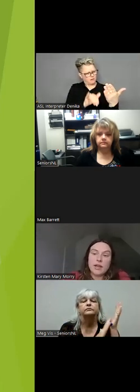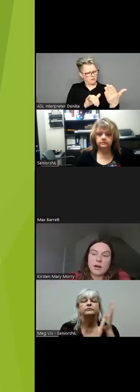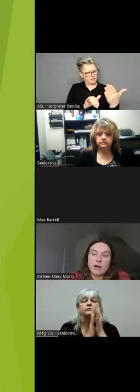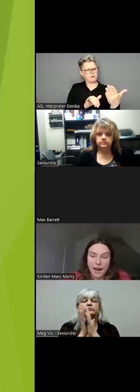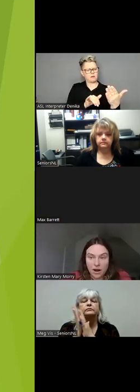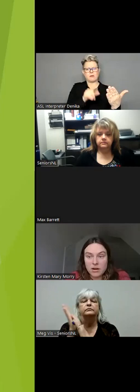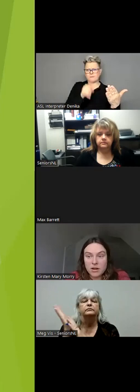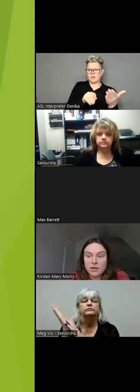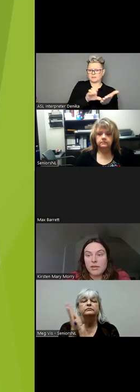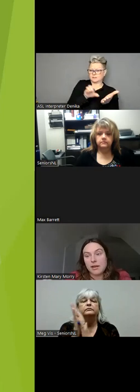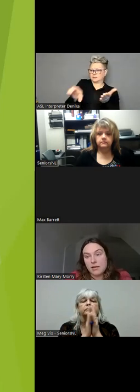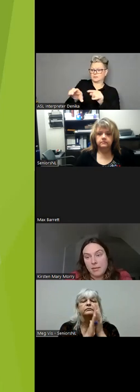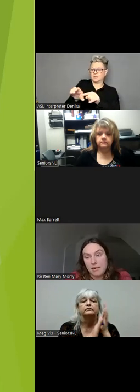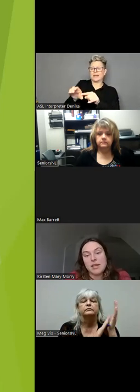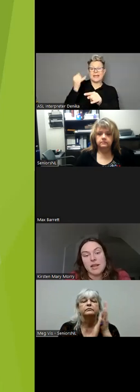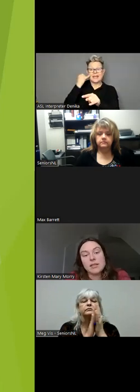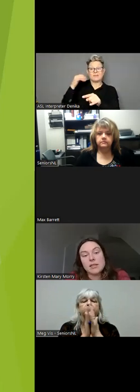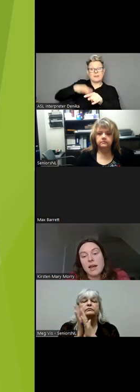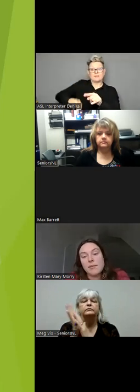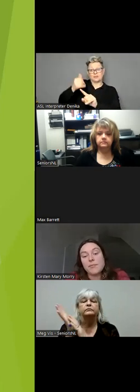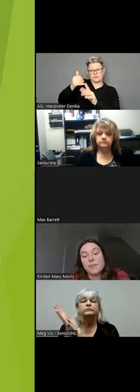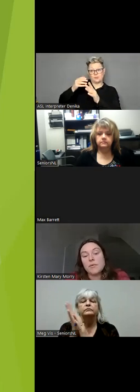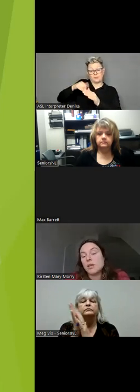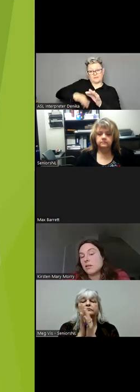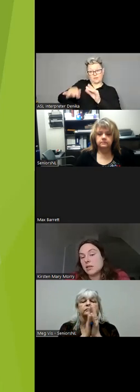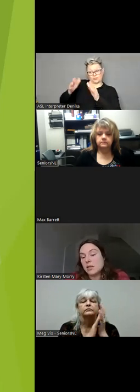to their heir, then they might take it.